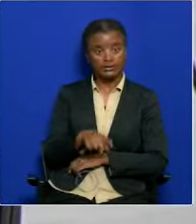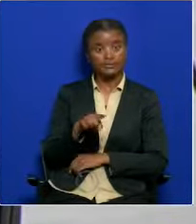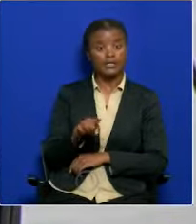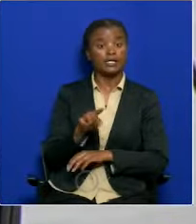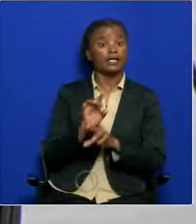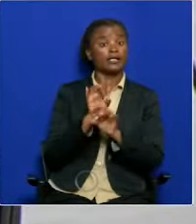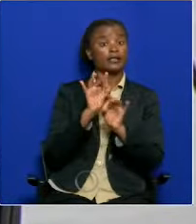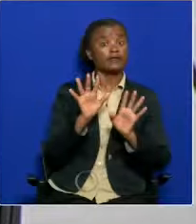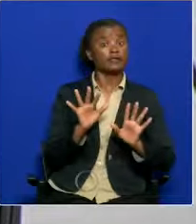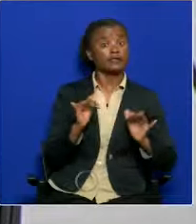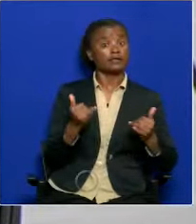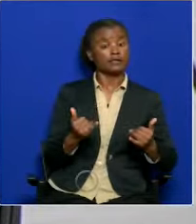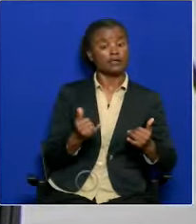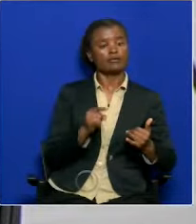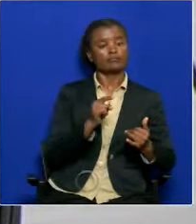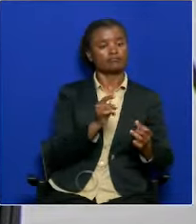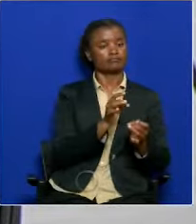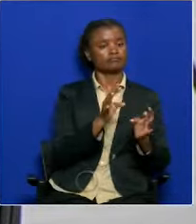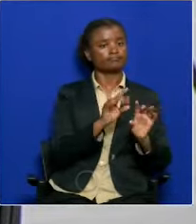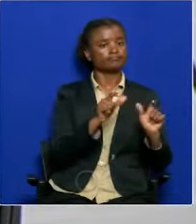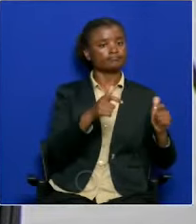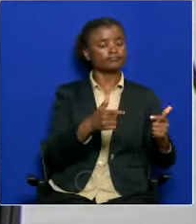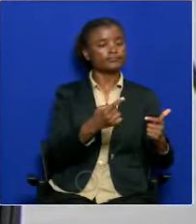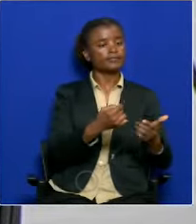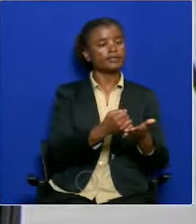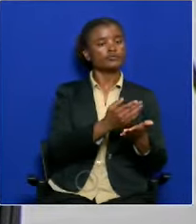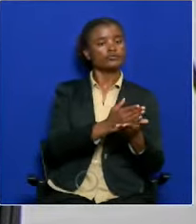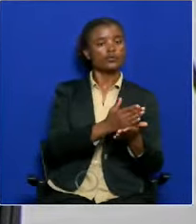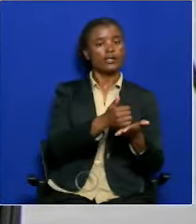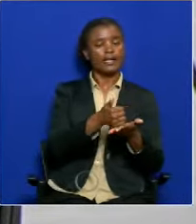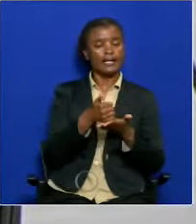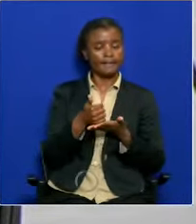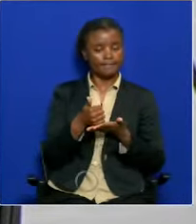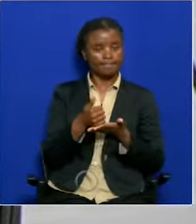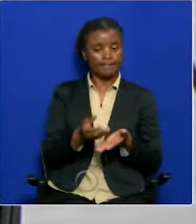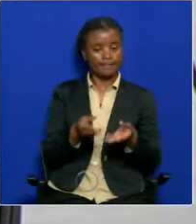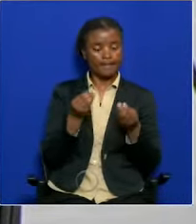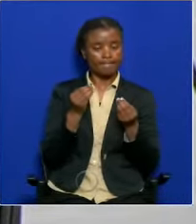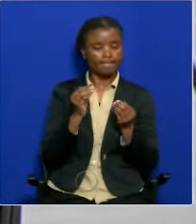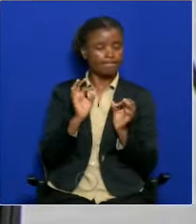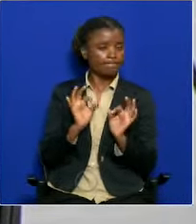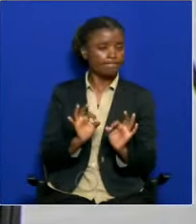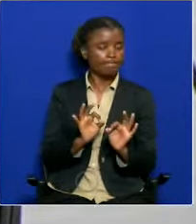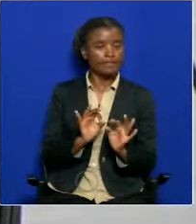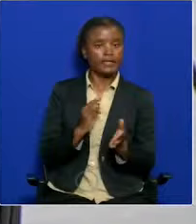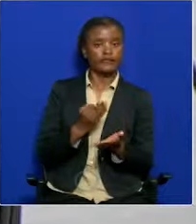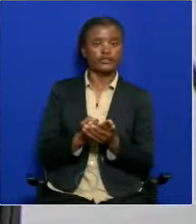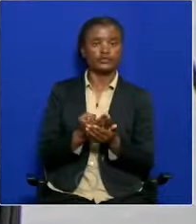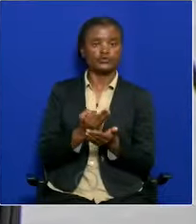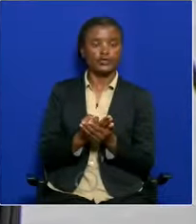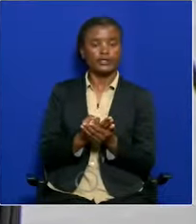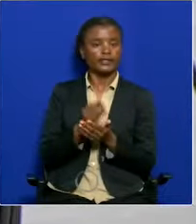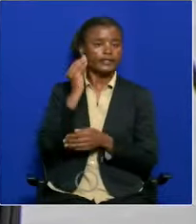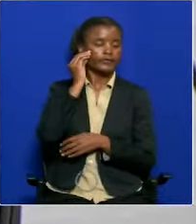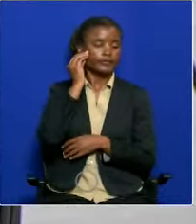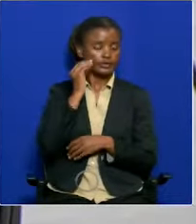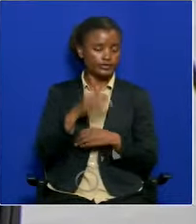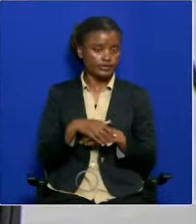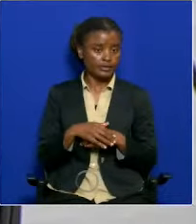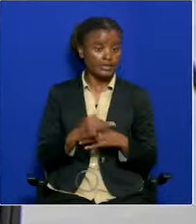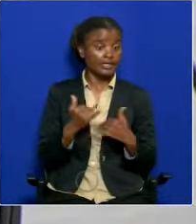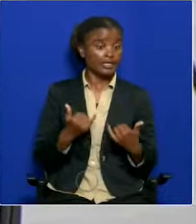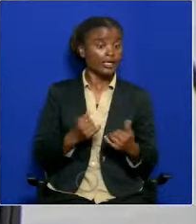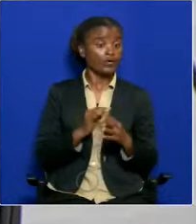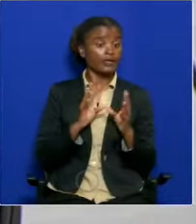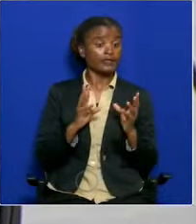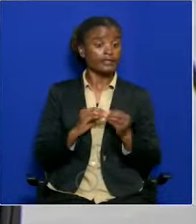to assist in obtaining complete and accurate factual record. My intention in placing these facts before